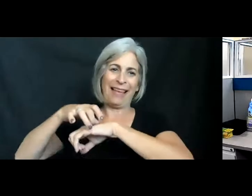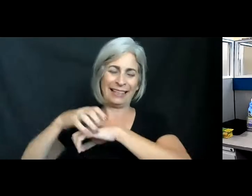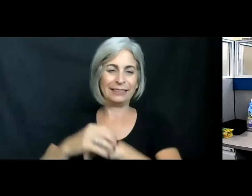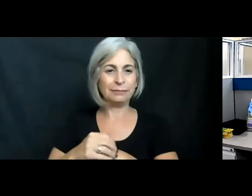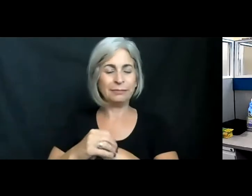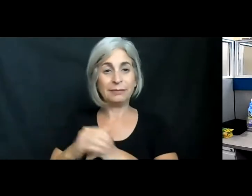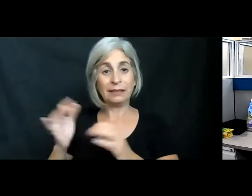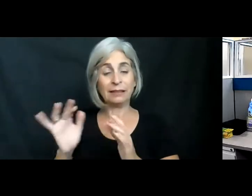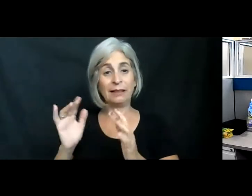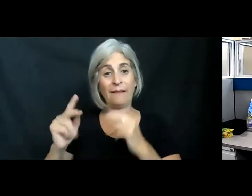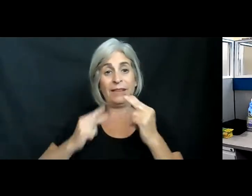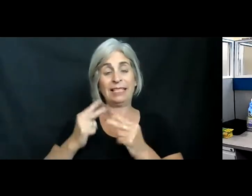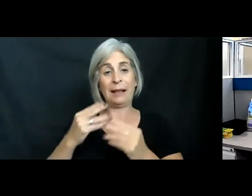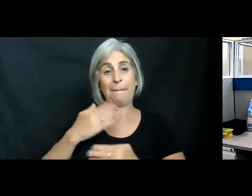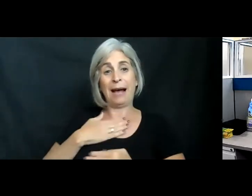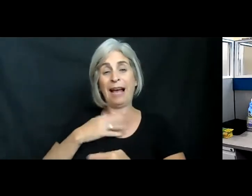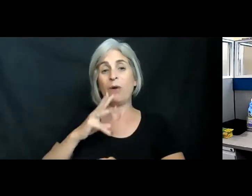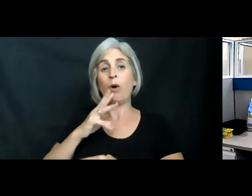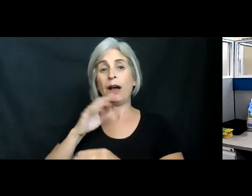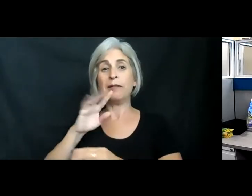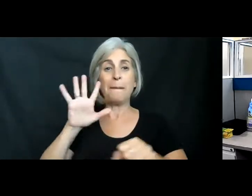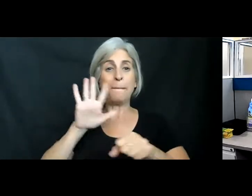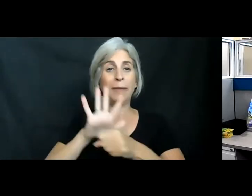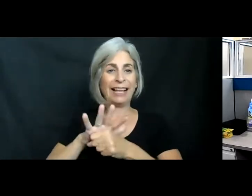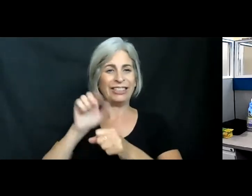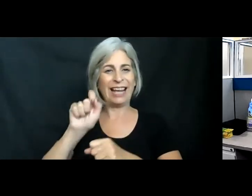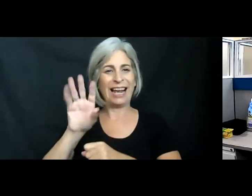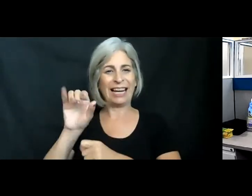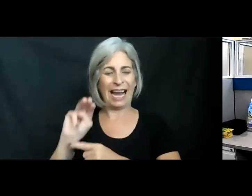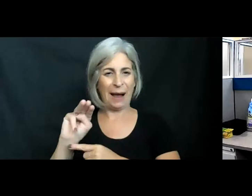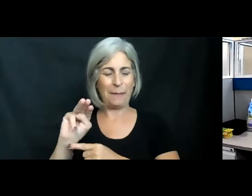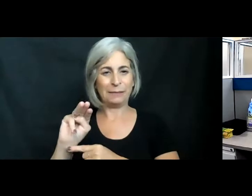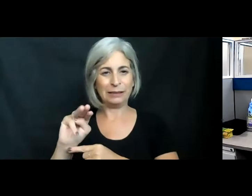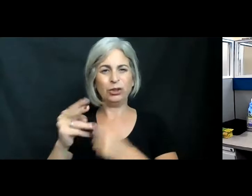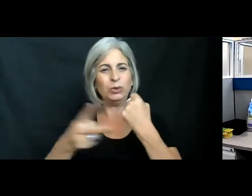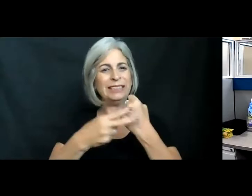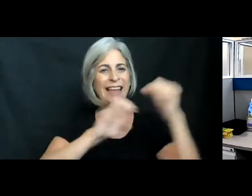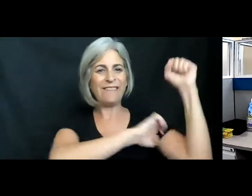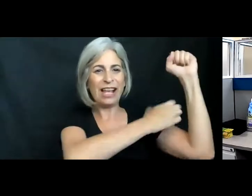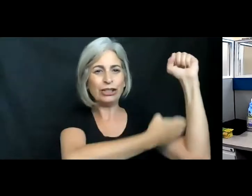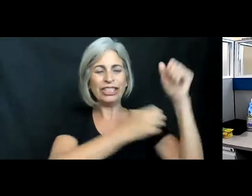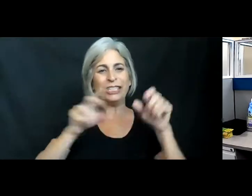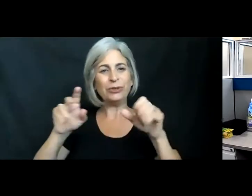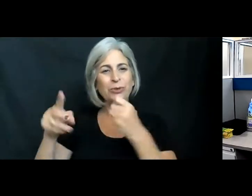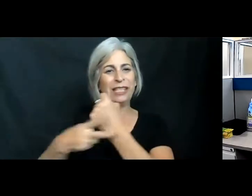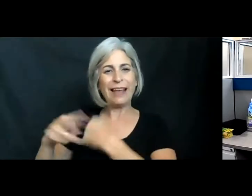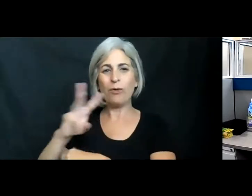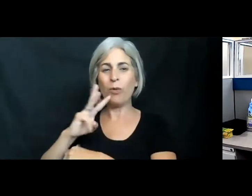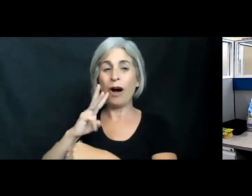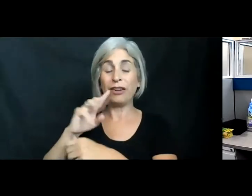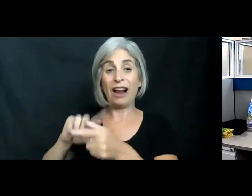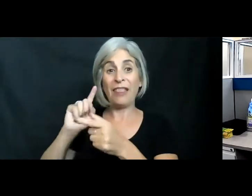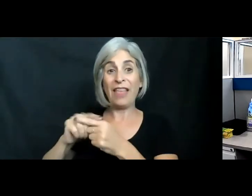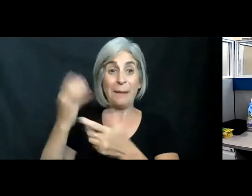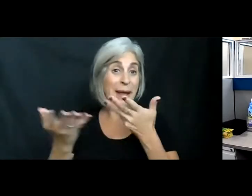mywaterpledge.com. It only takes a minute. You pledge your commitment to save energy and water, and you're entered into prize